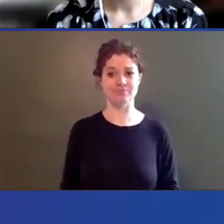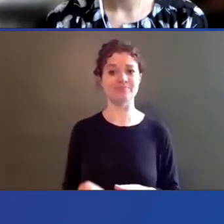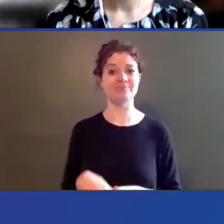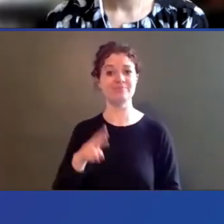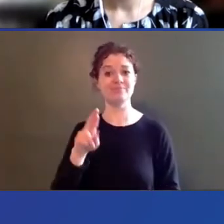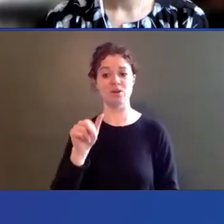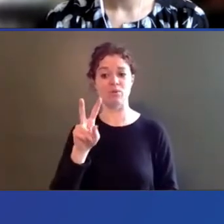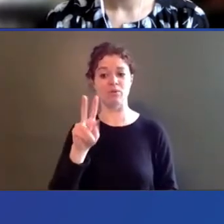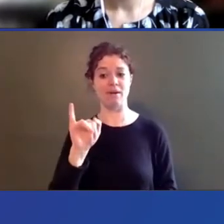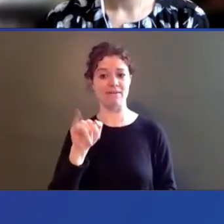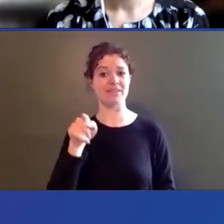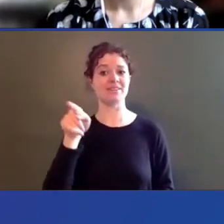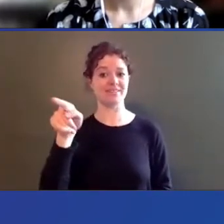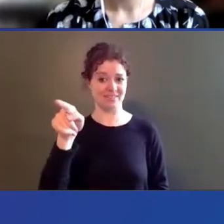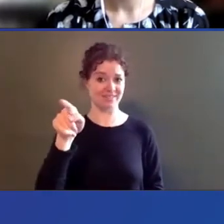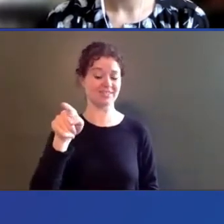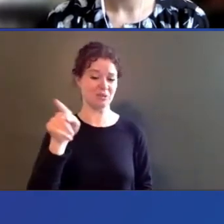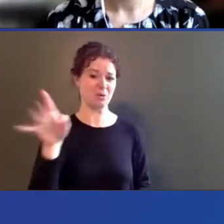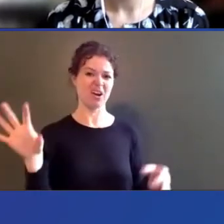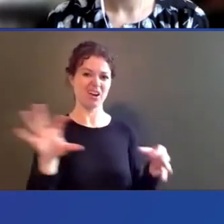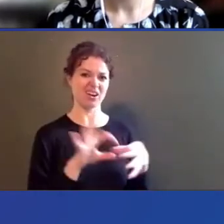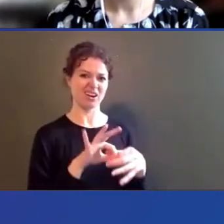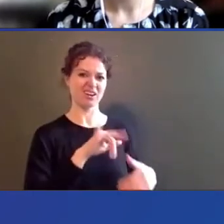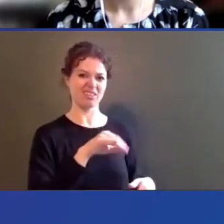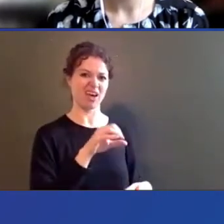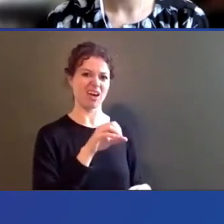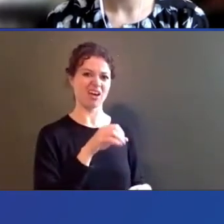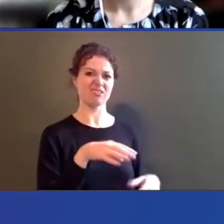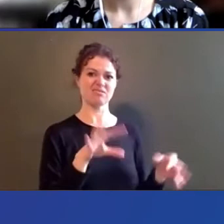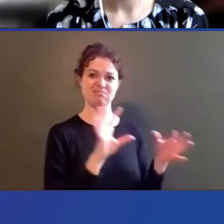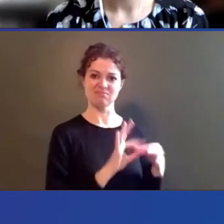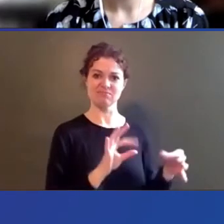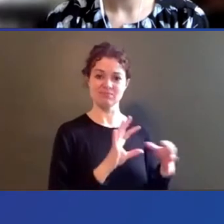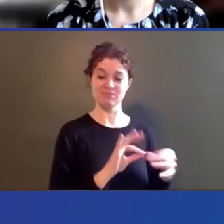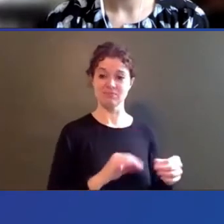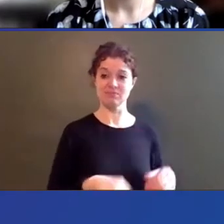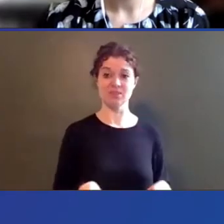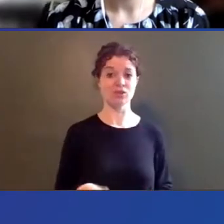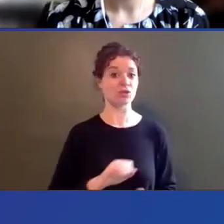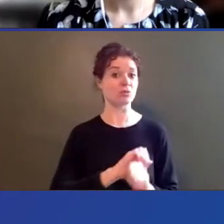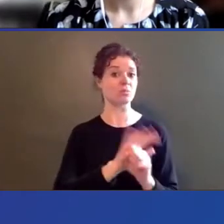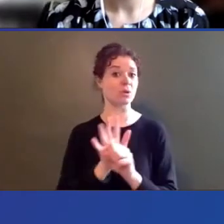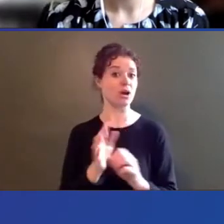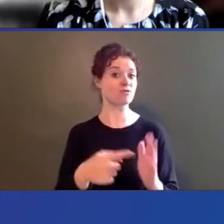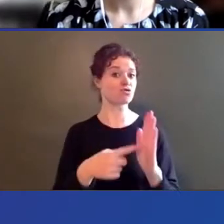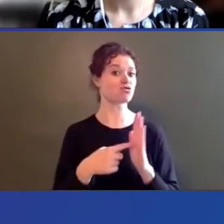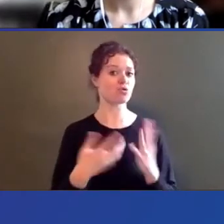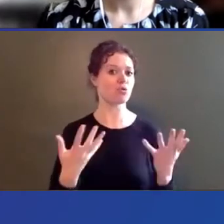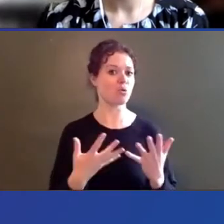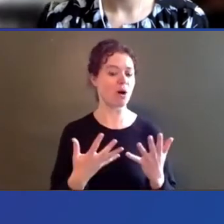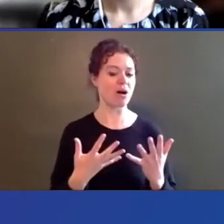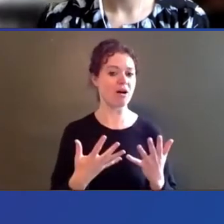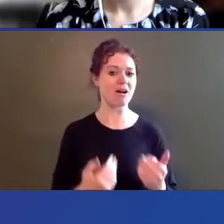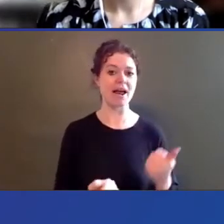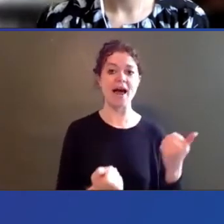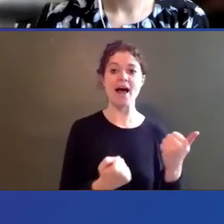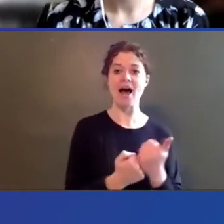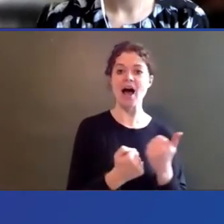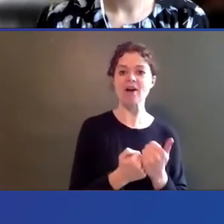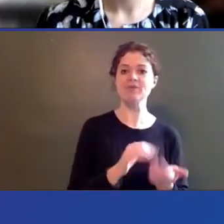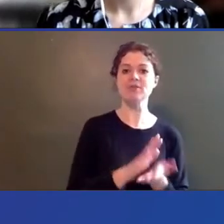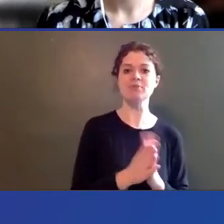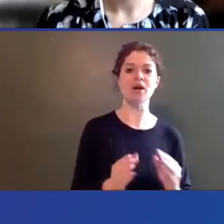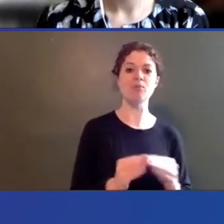to Diane's point, I think one thing the pandemic showed was at once it made our advocacy easier and more challenging. Challenging in the sense